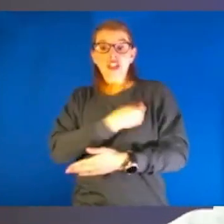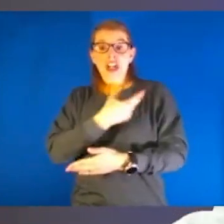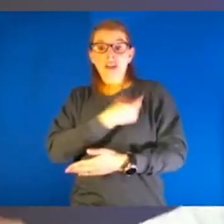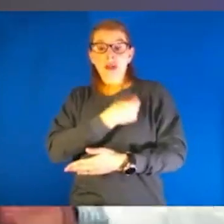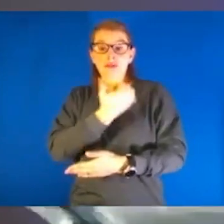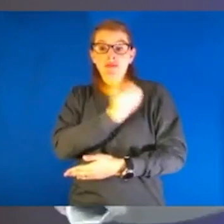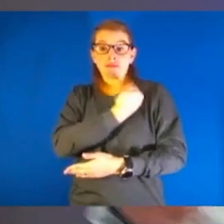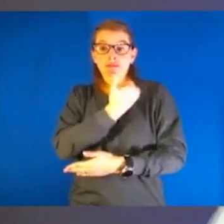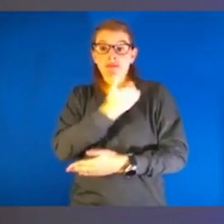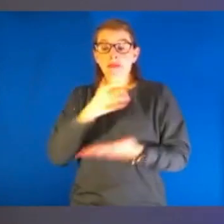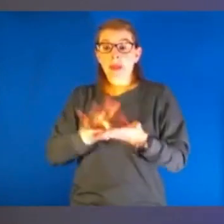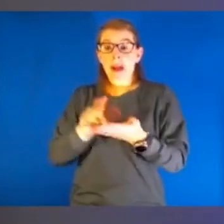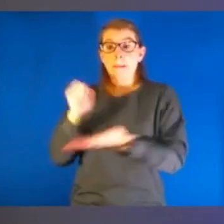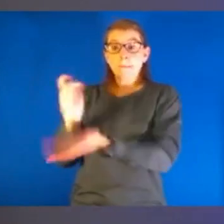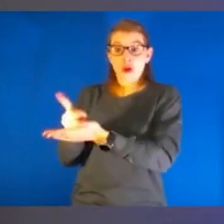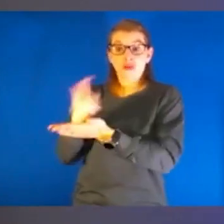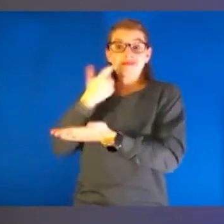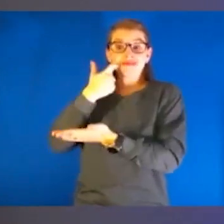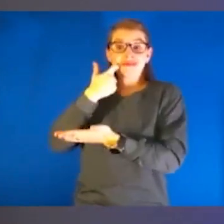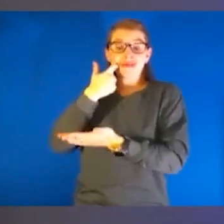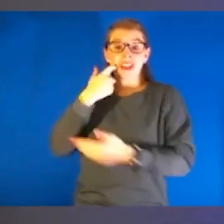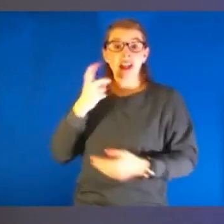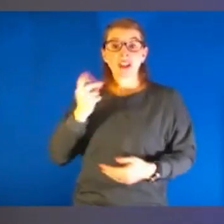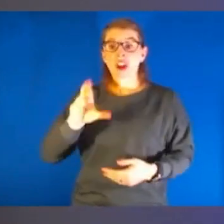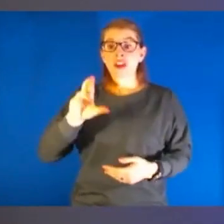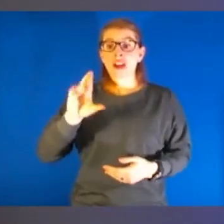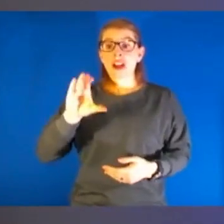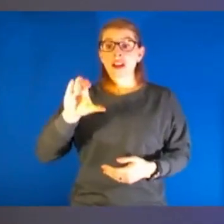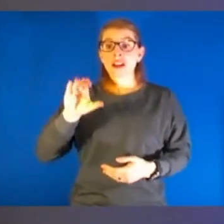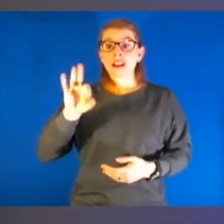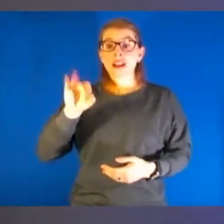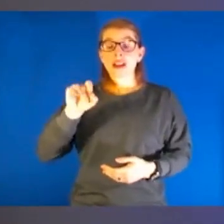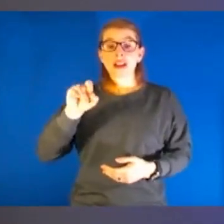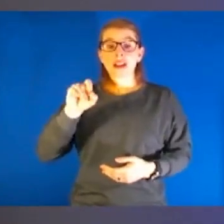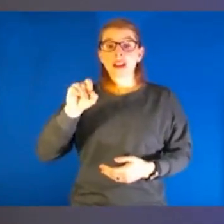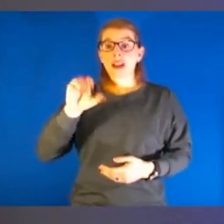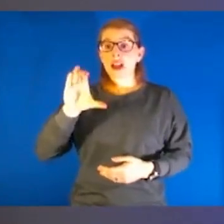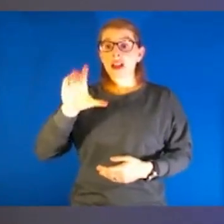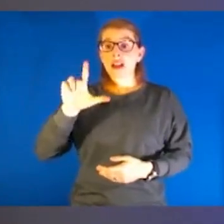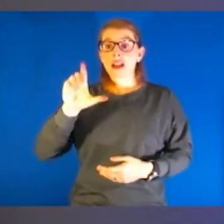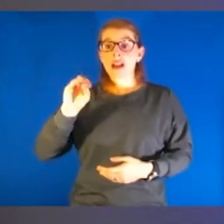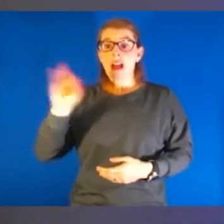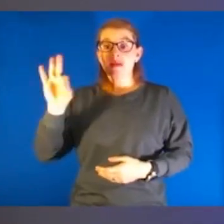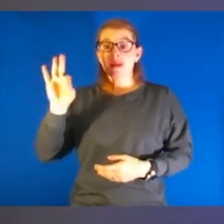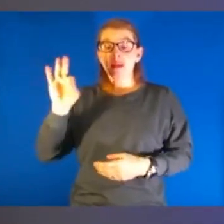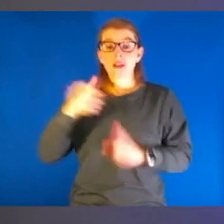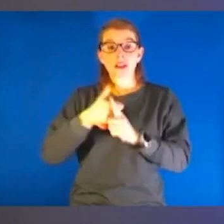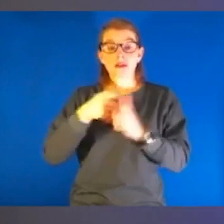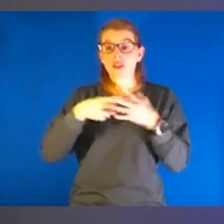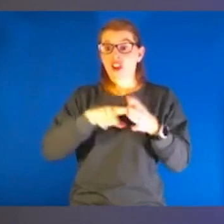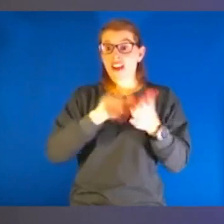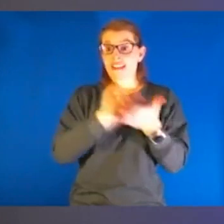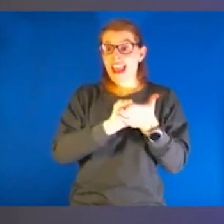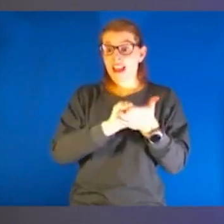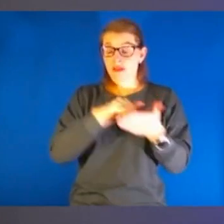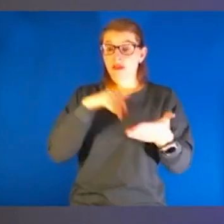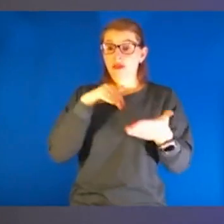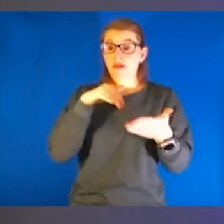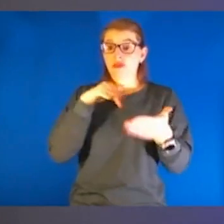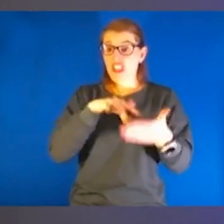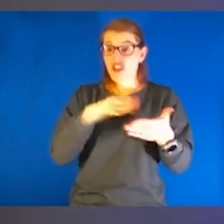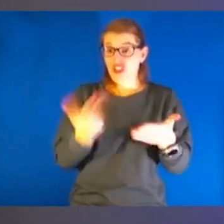was approved. Dr. Clough was the person that spearheaded that part of the research here at KU.